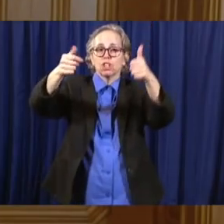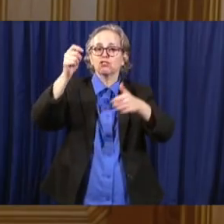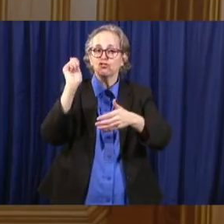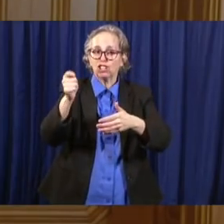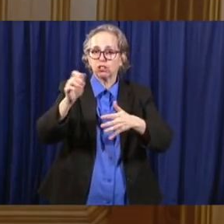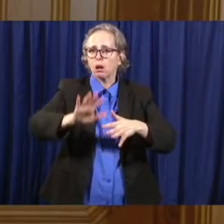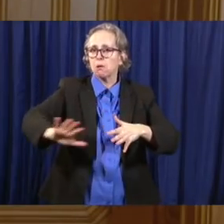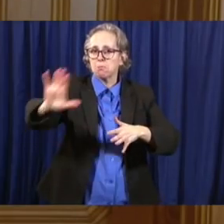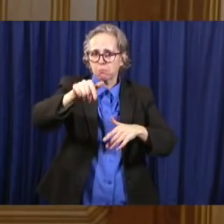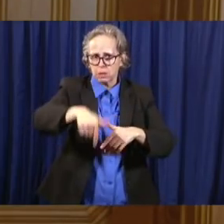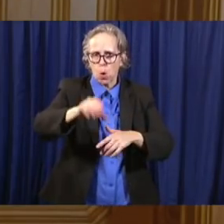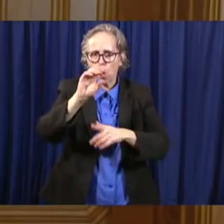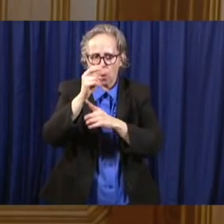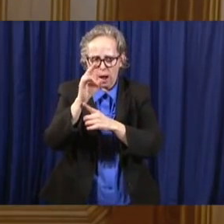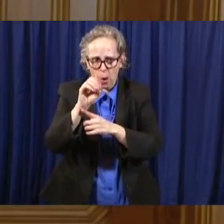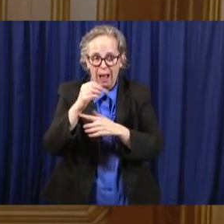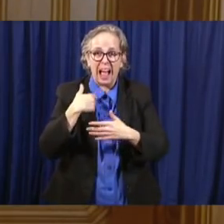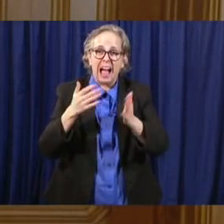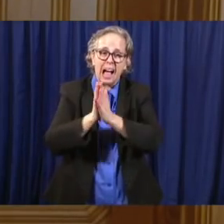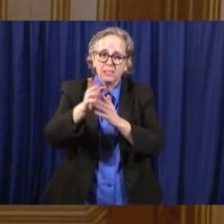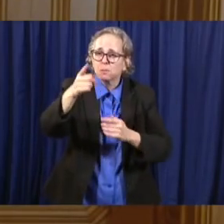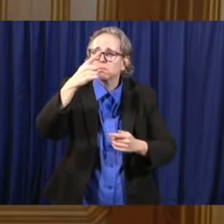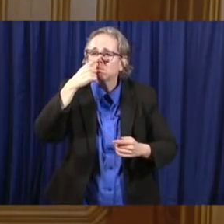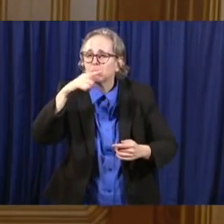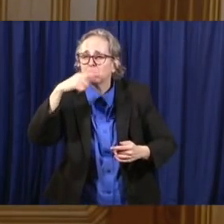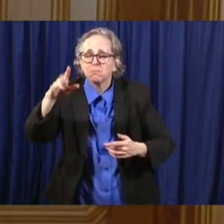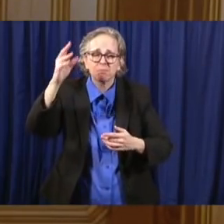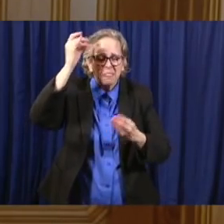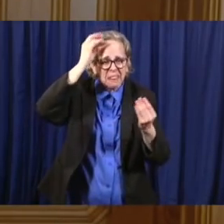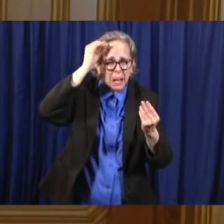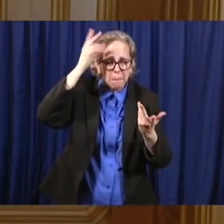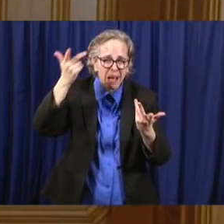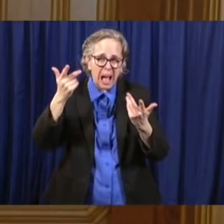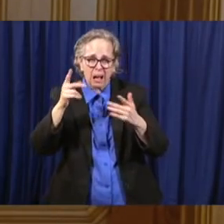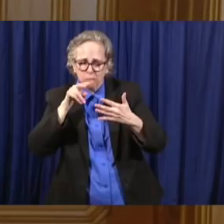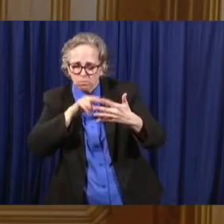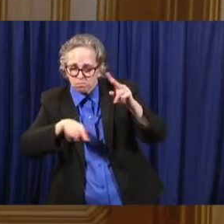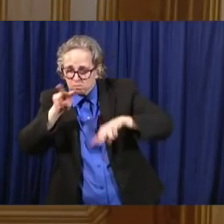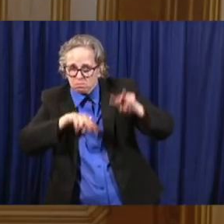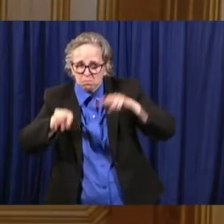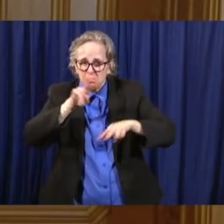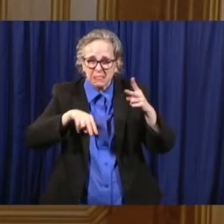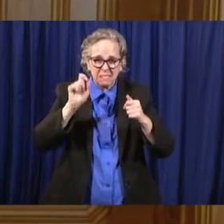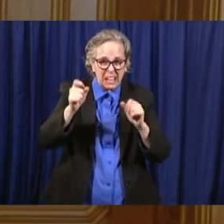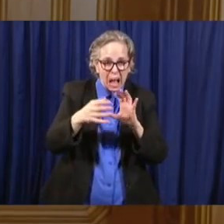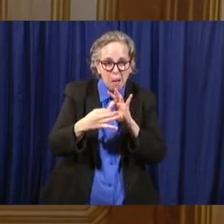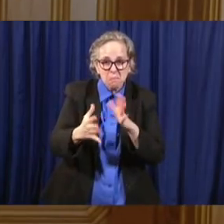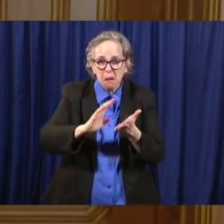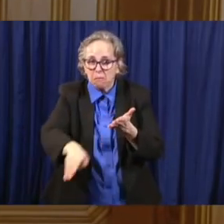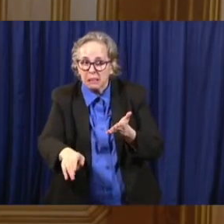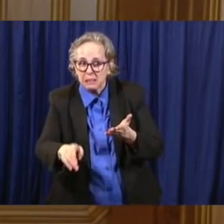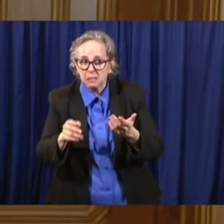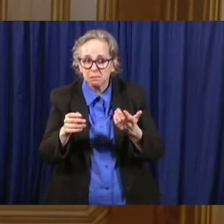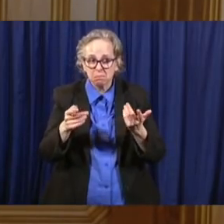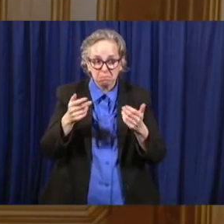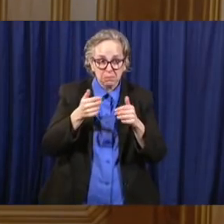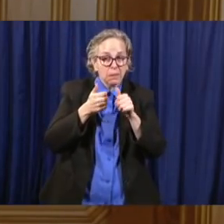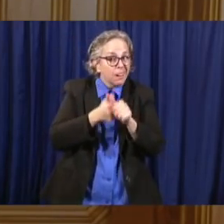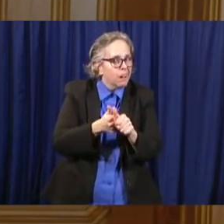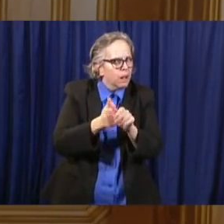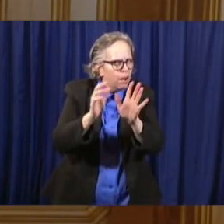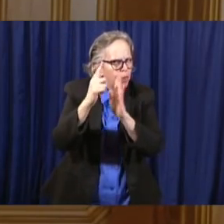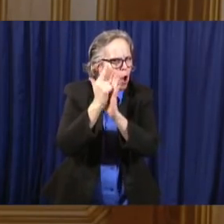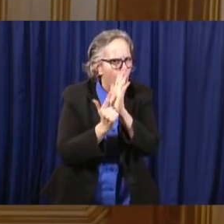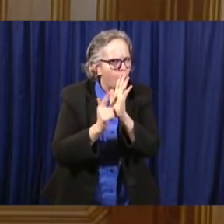a look at those particular prisoners and see if they would be eligible under the statute